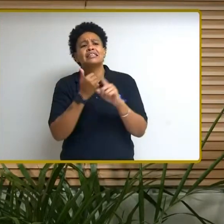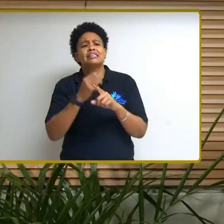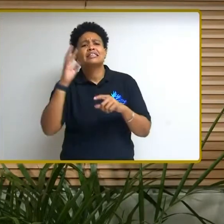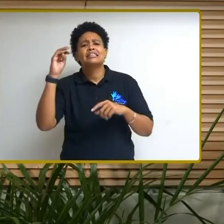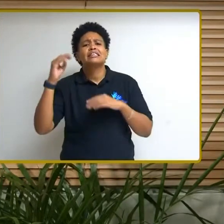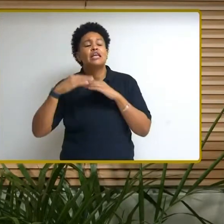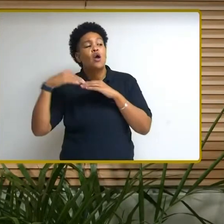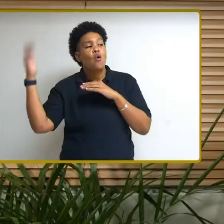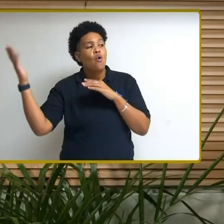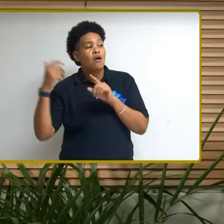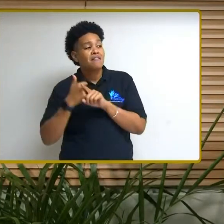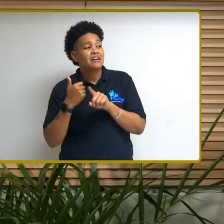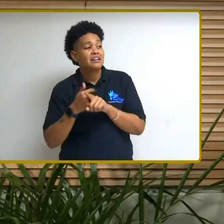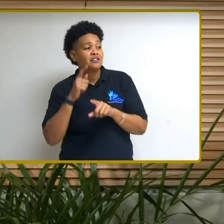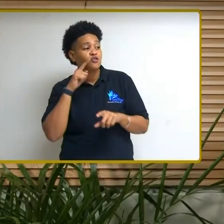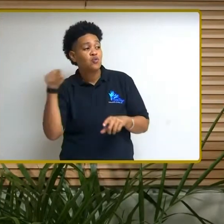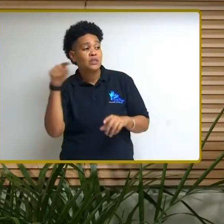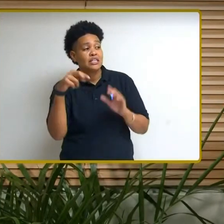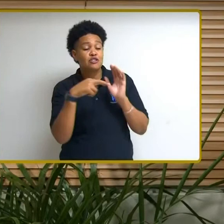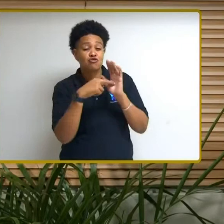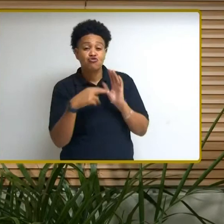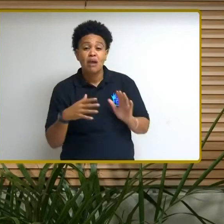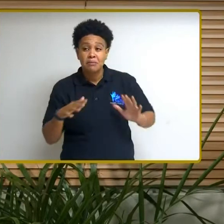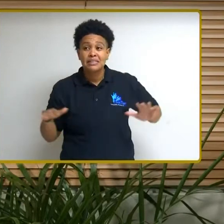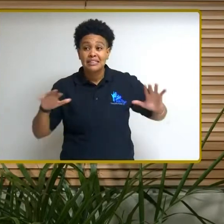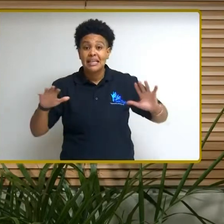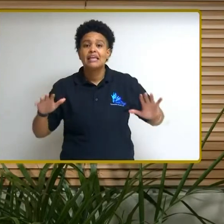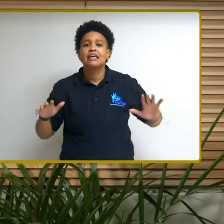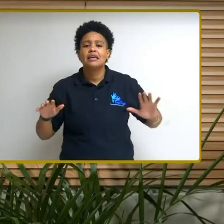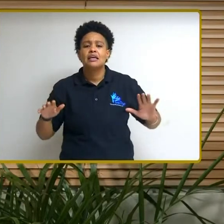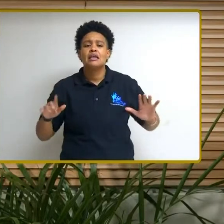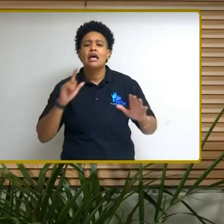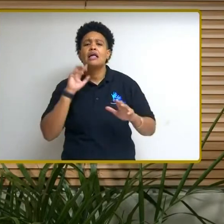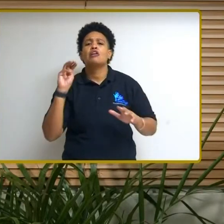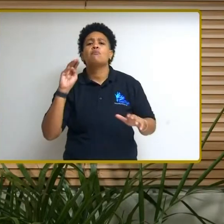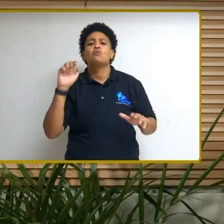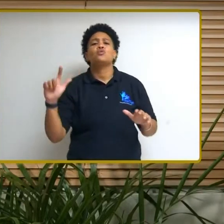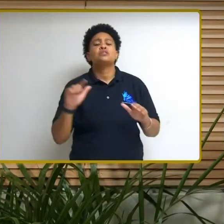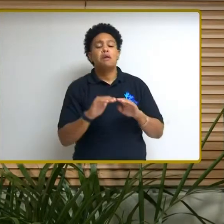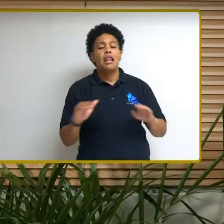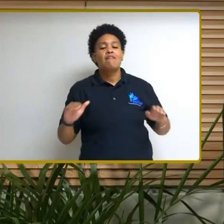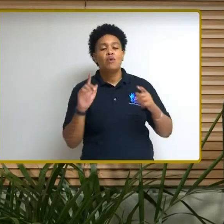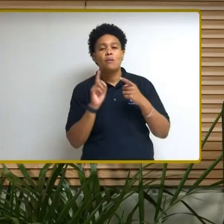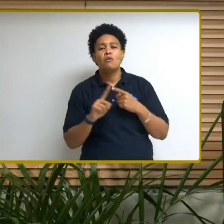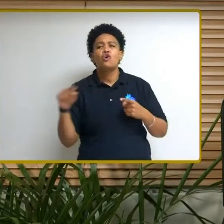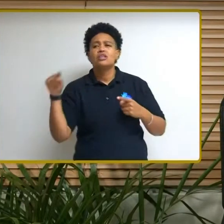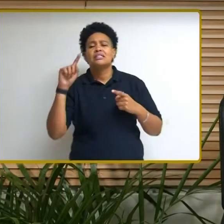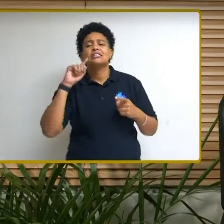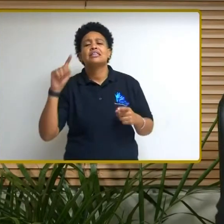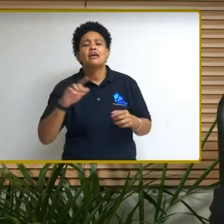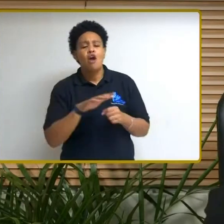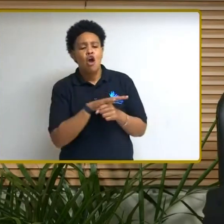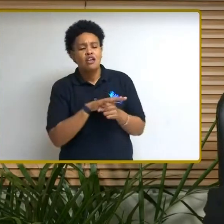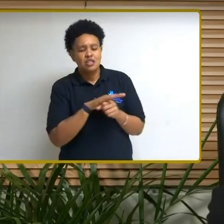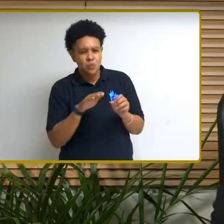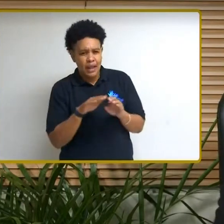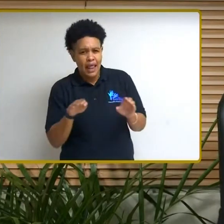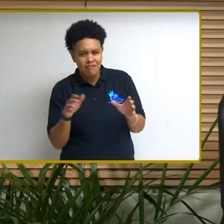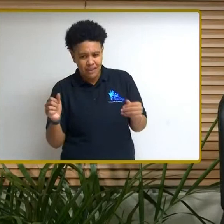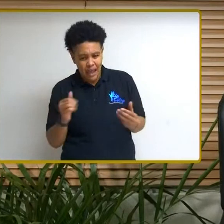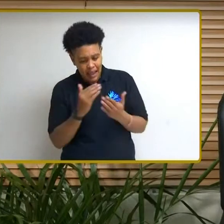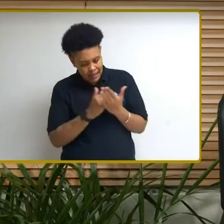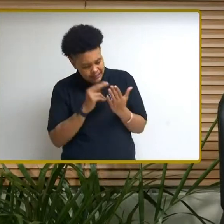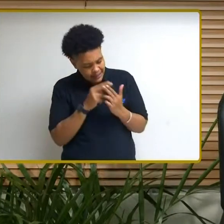60 and over to these representatives at the municipal level as well as at the constituency level